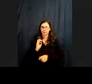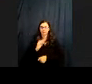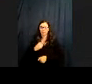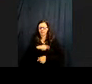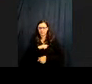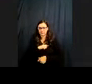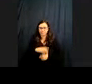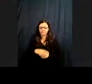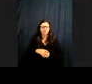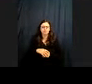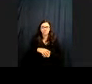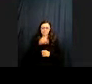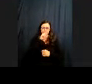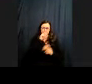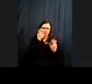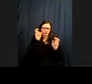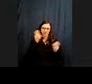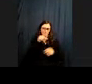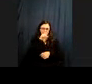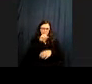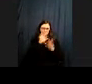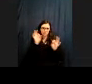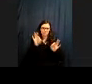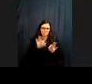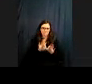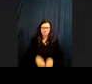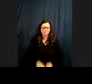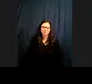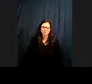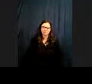and they don't have a title and they don't have the frame.